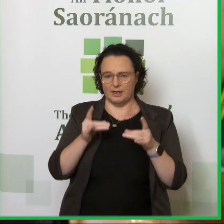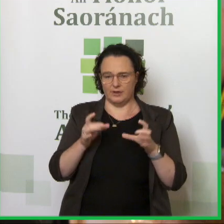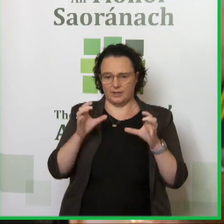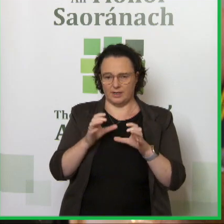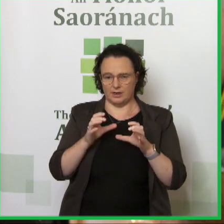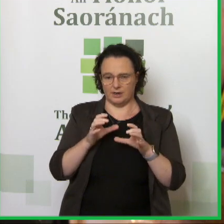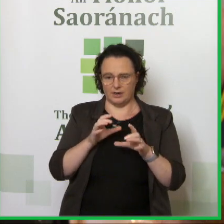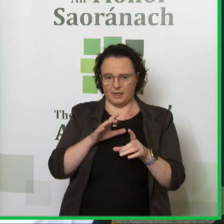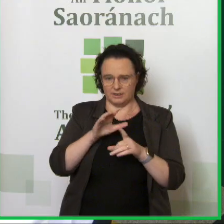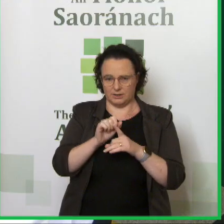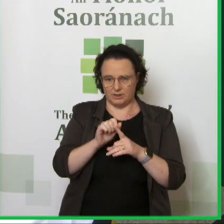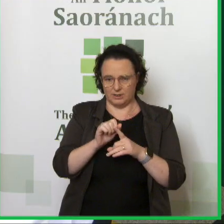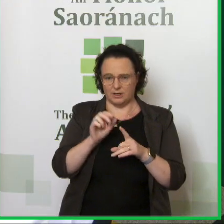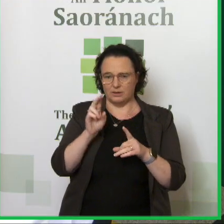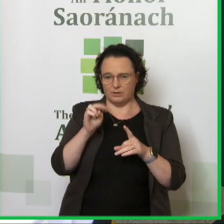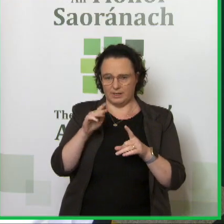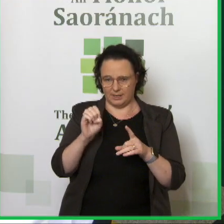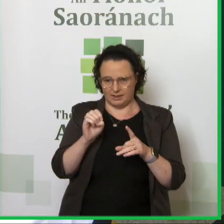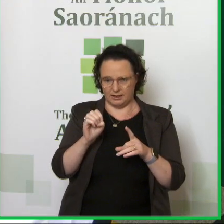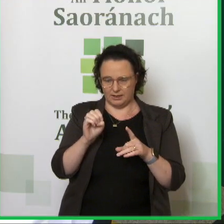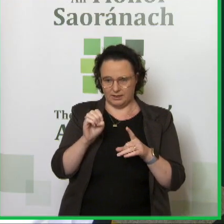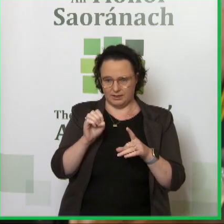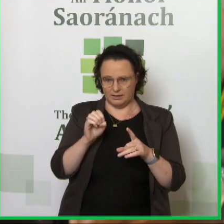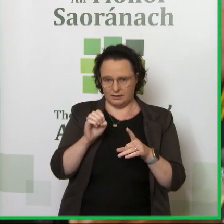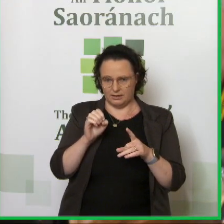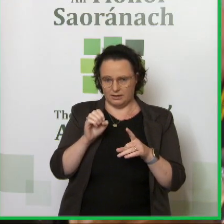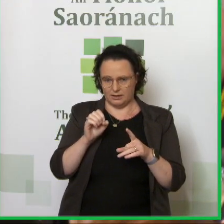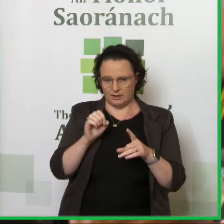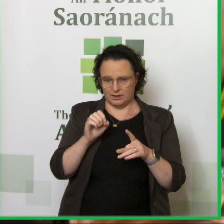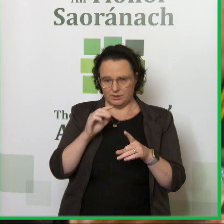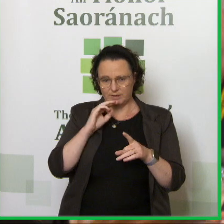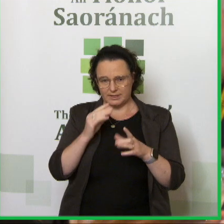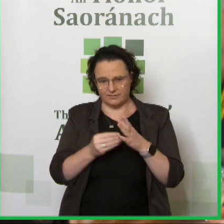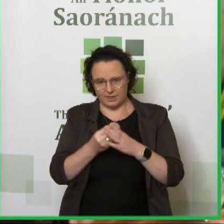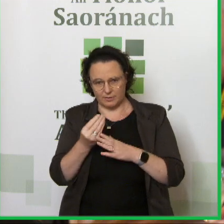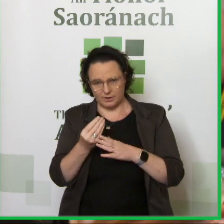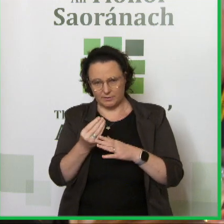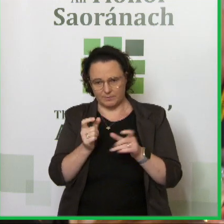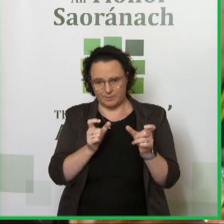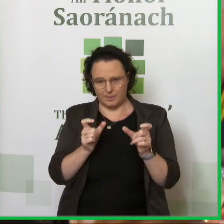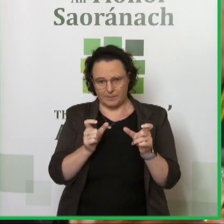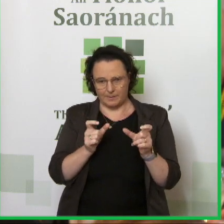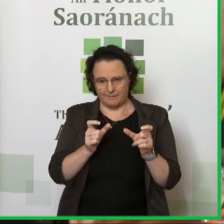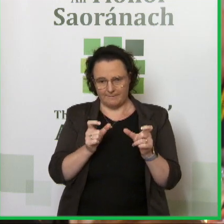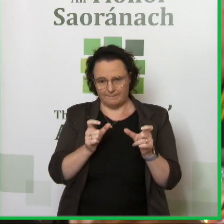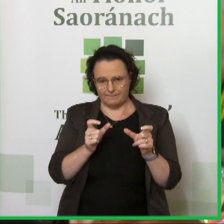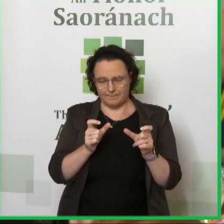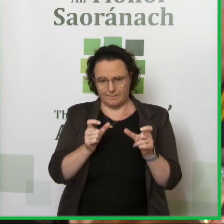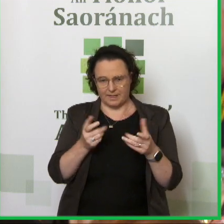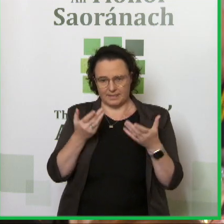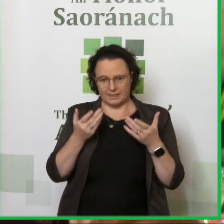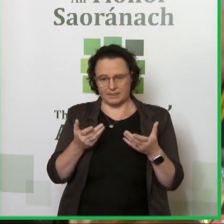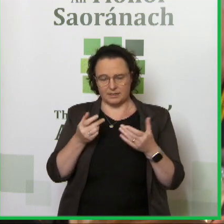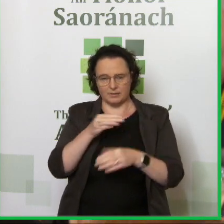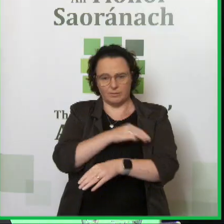Unique health identifier, was it? Yes. Utilised or developed one, was it? It doesn't exist. That's the existing problem that you